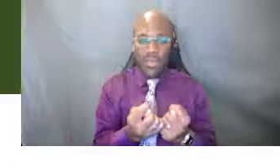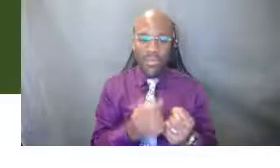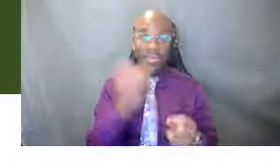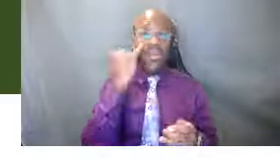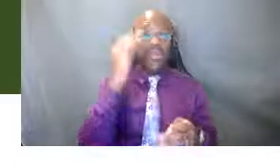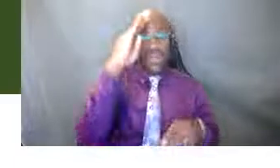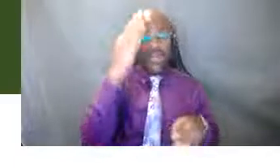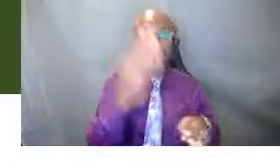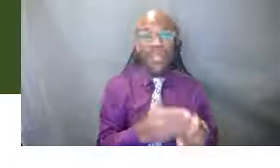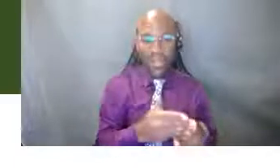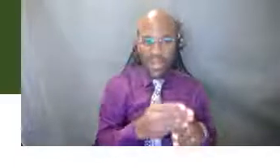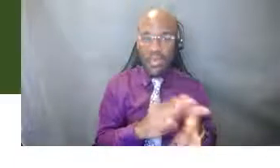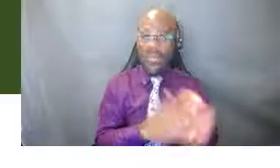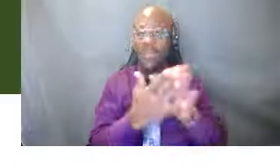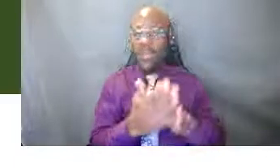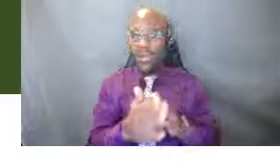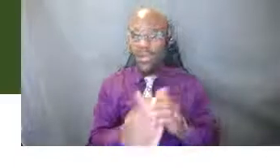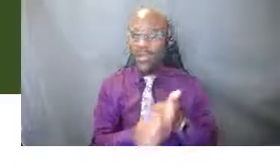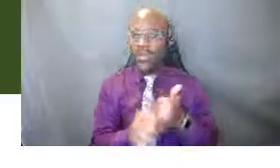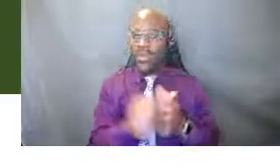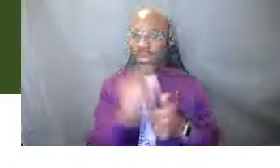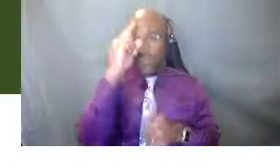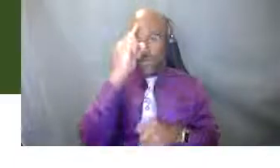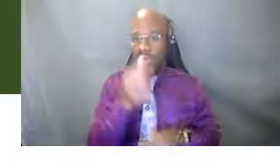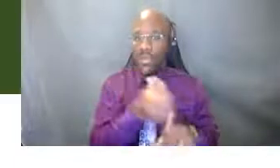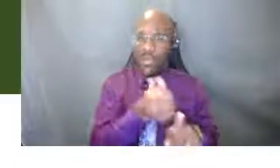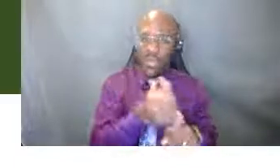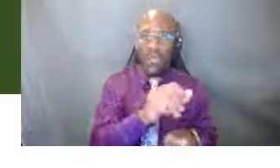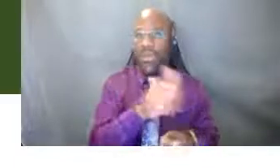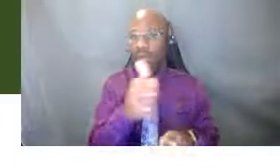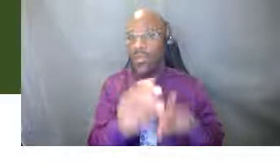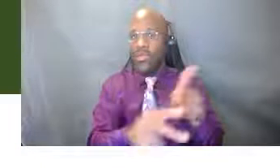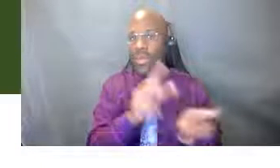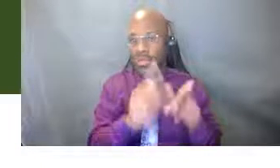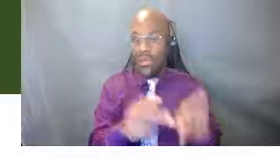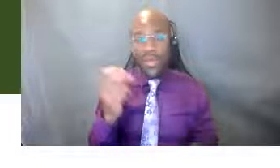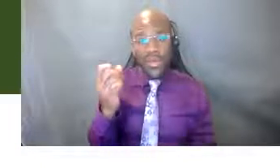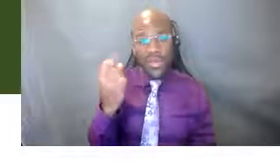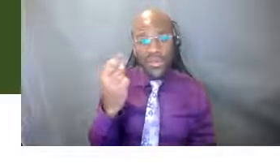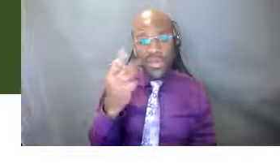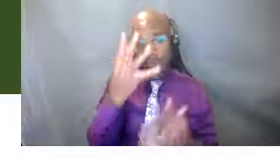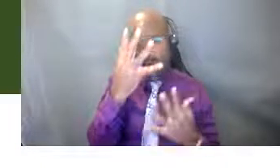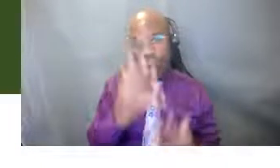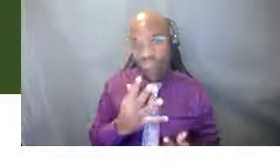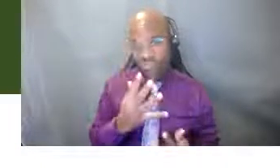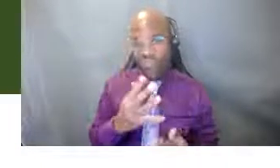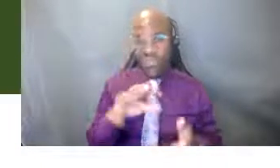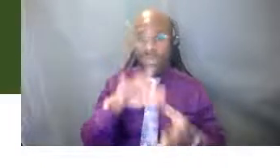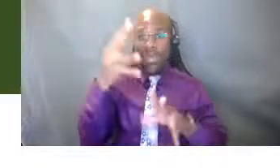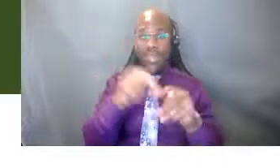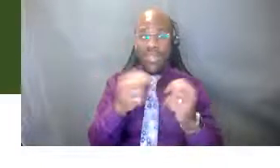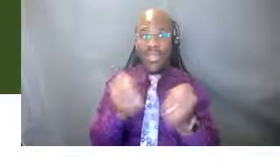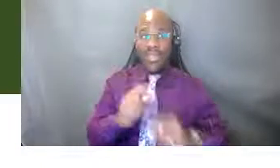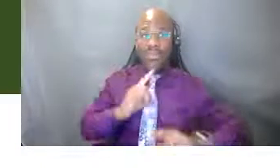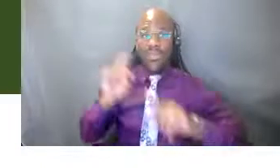Unfortunately, the response time for the crisis team has typically been about 2 hours. So